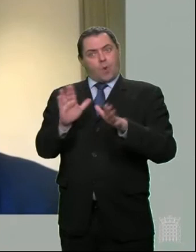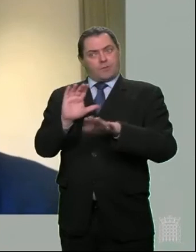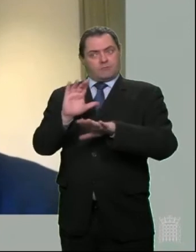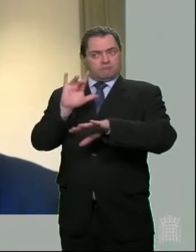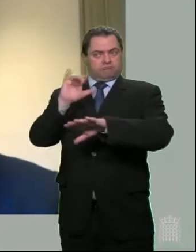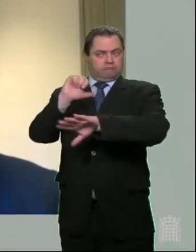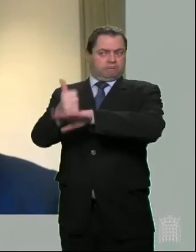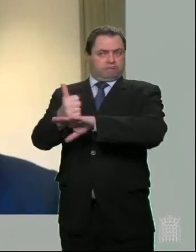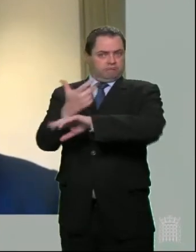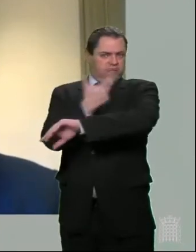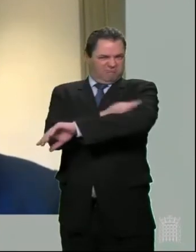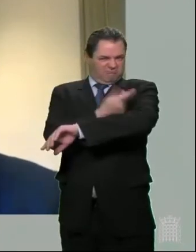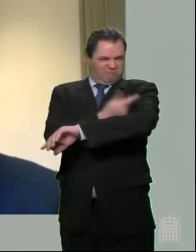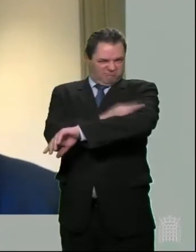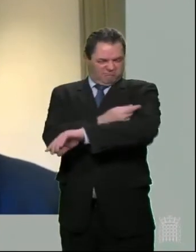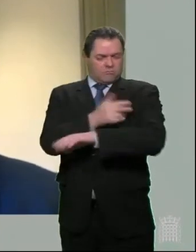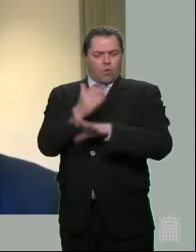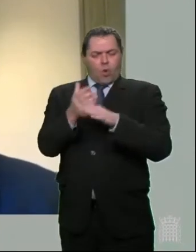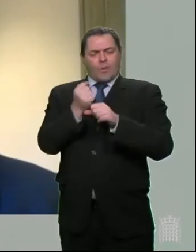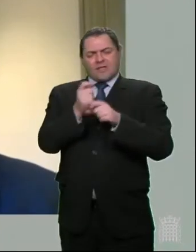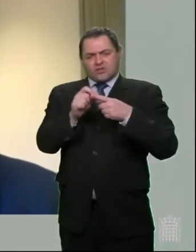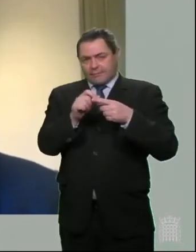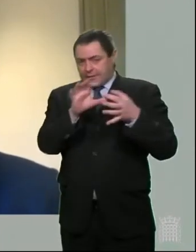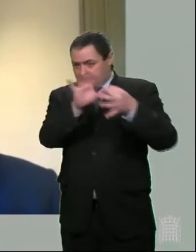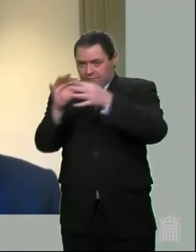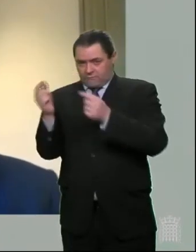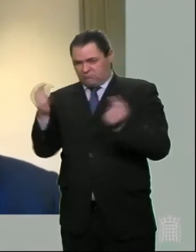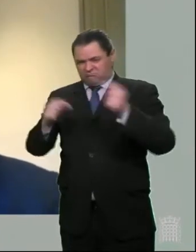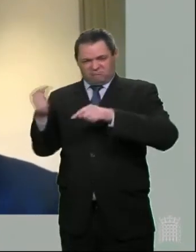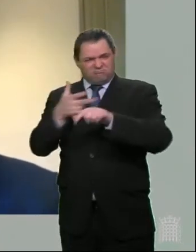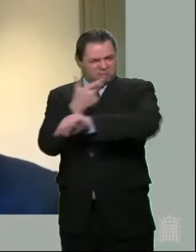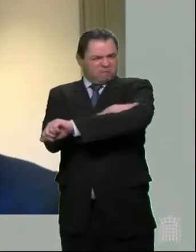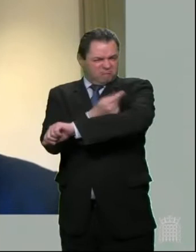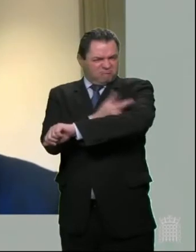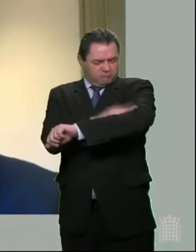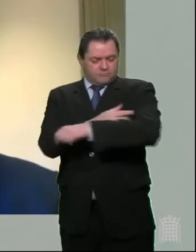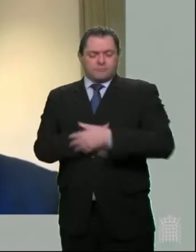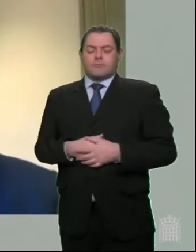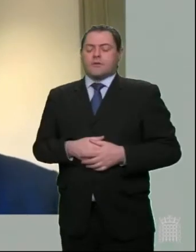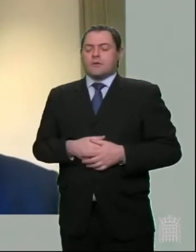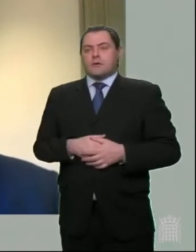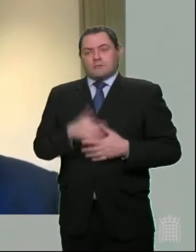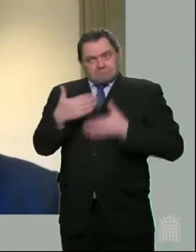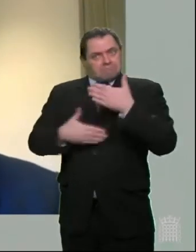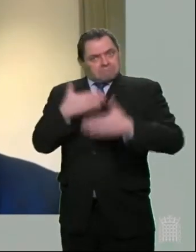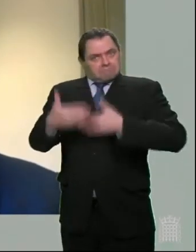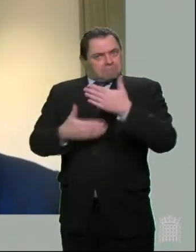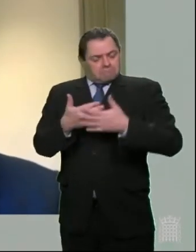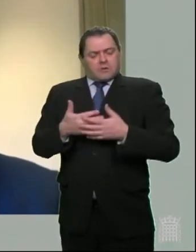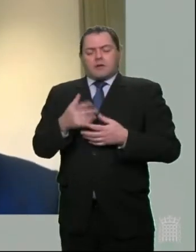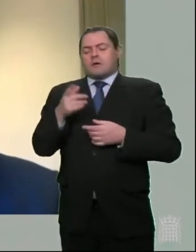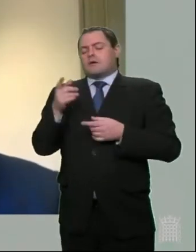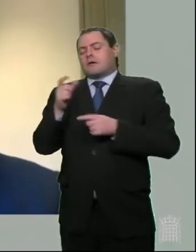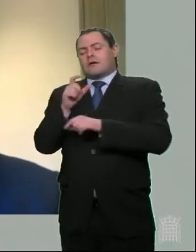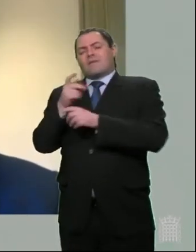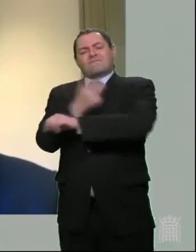in Folkestone, Hythe and Lydd. As we accelerate the delivery of this protection against the virus, does my right honourable friend agree with the Vaccines Minister that